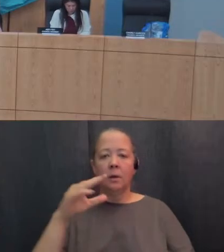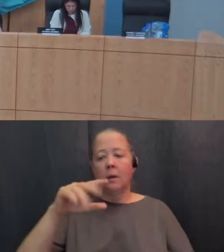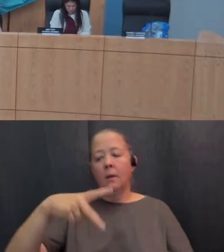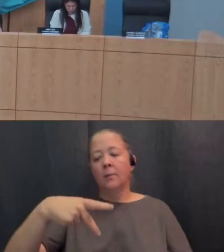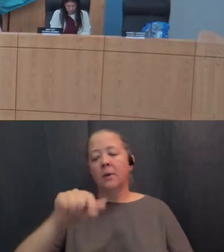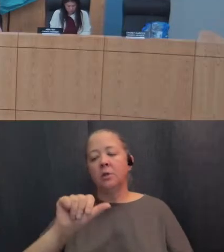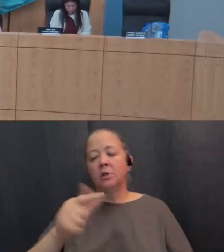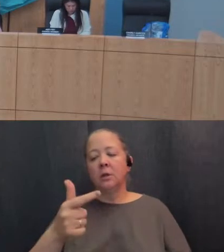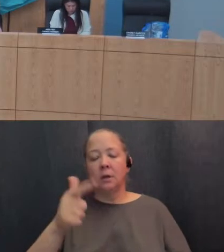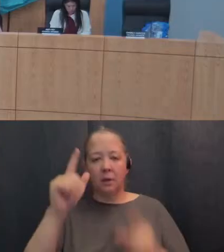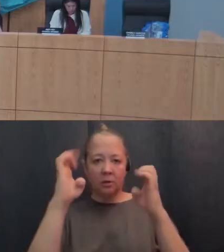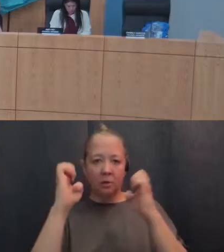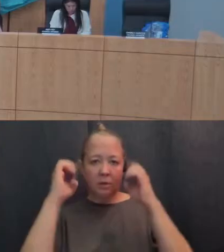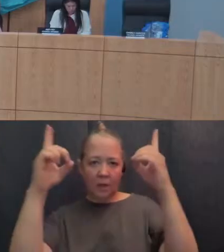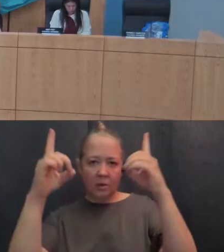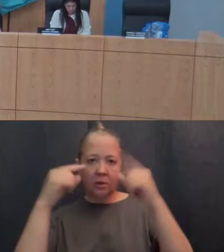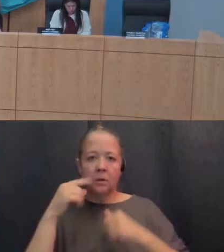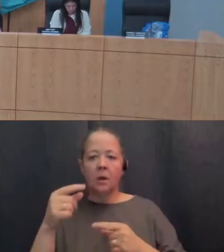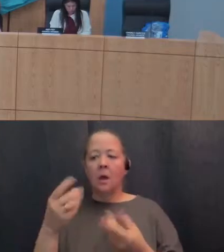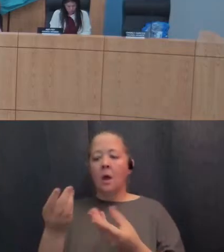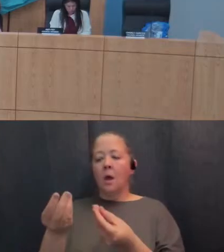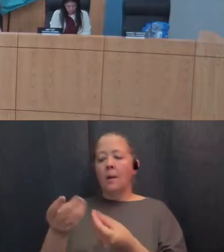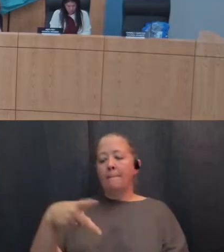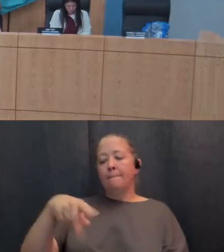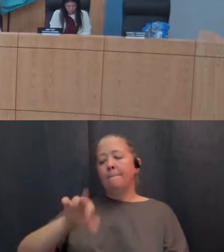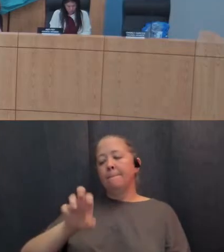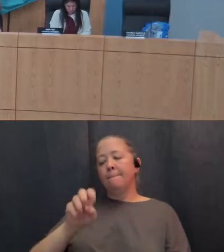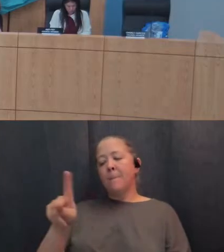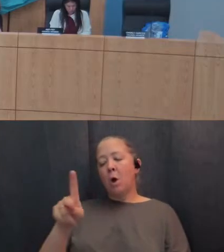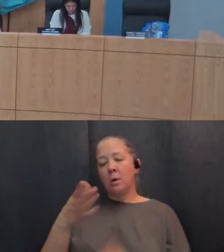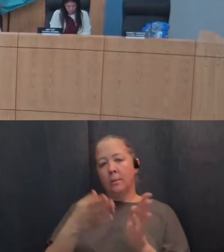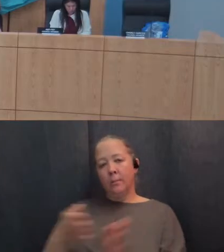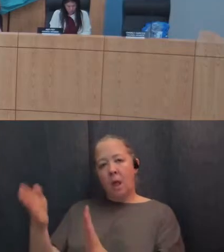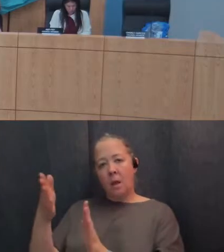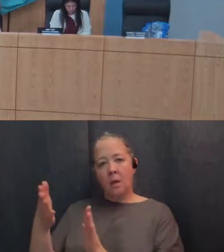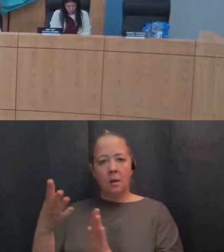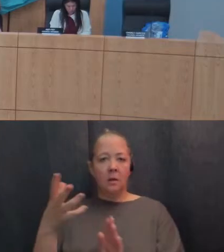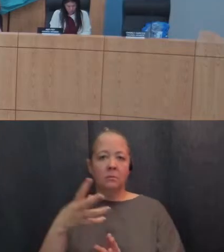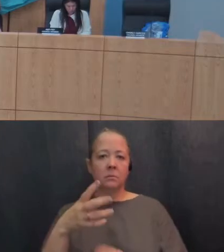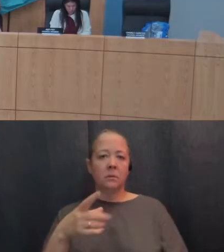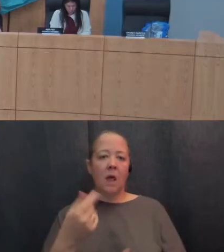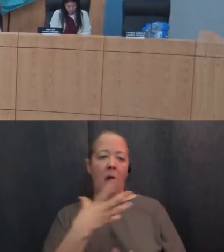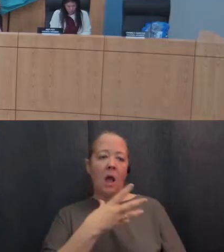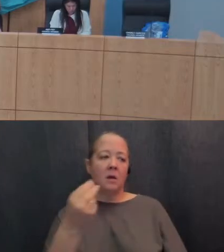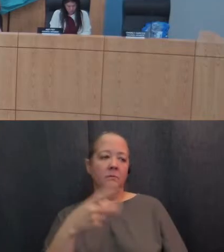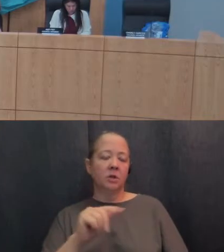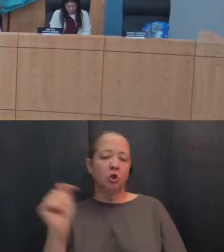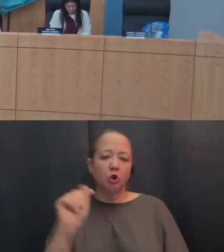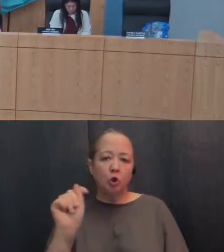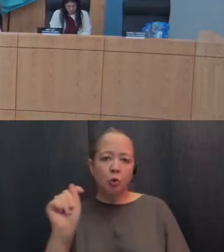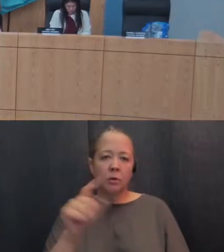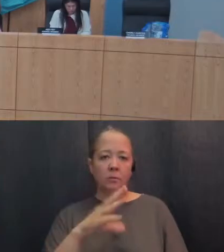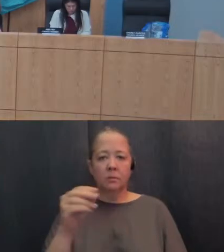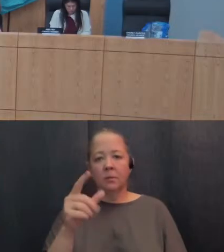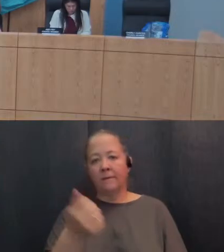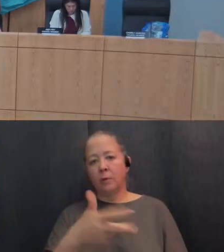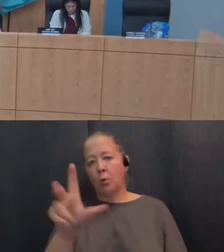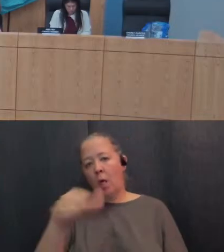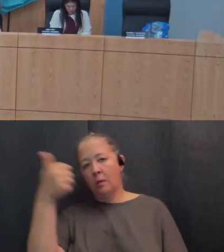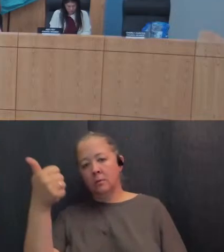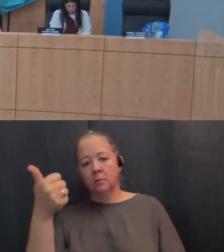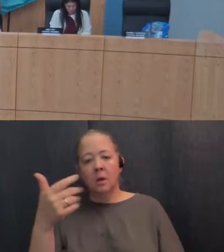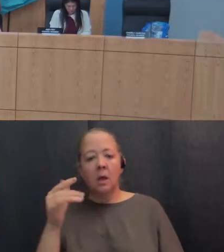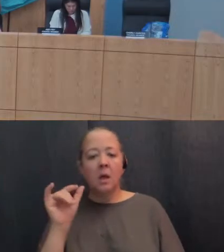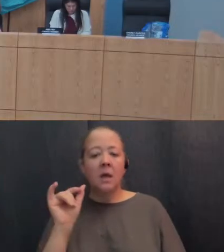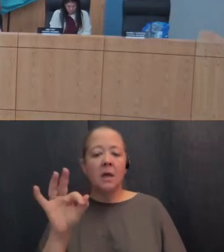Planning, Sewer, and one or two others. And so that's a lot of money. If your assessment is $400,000, then your overall